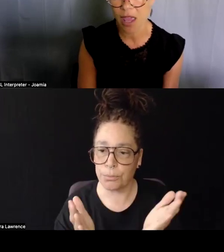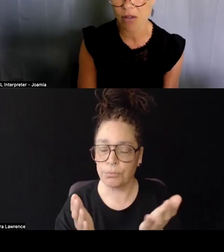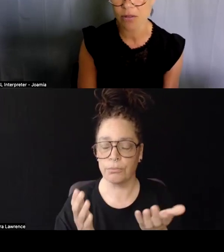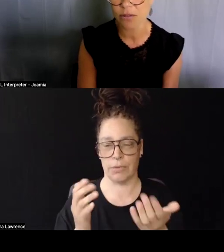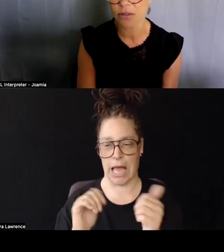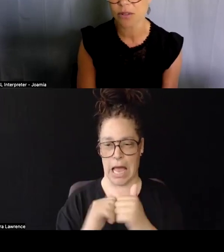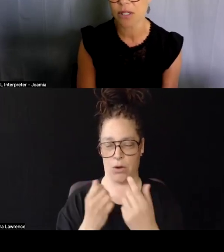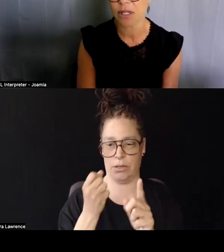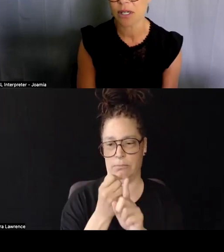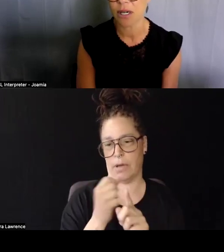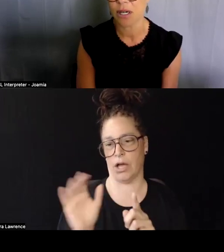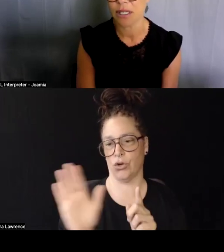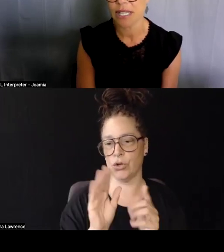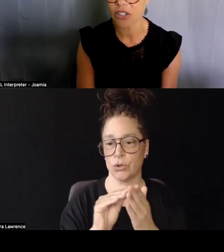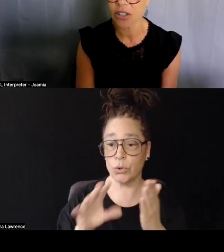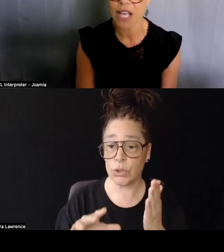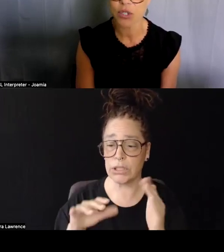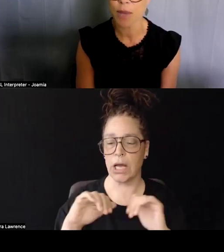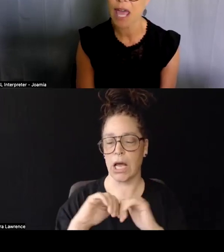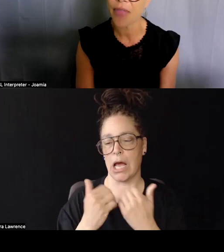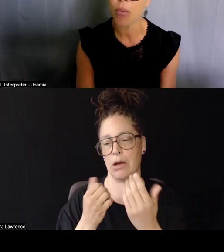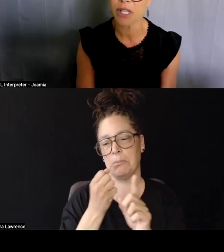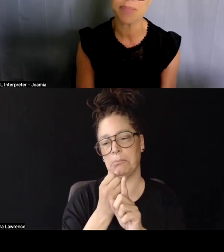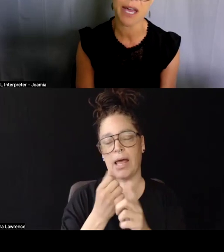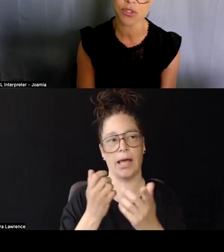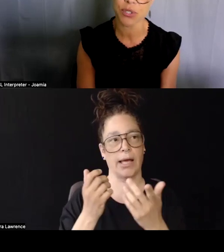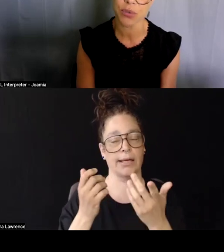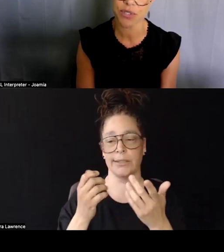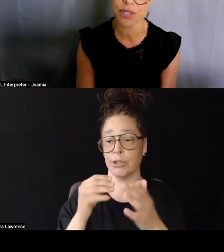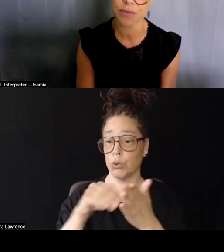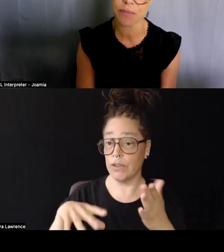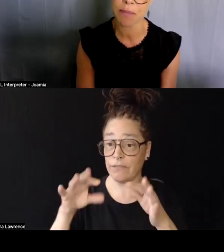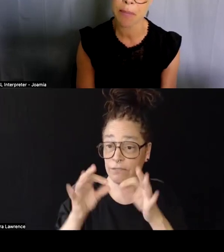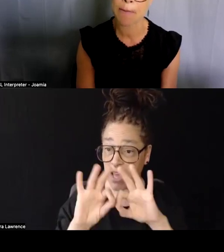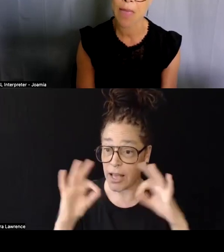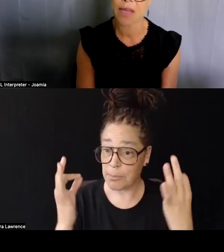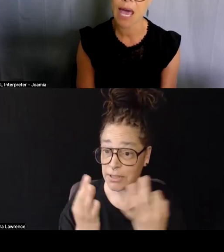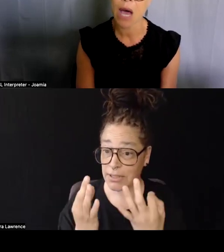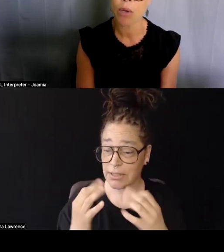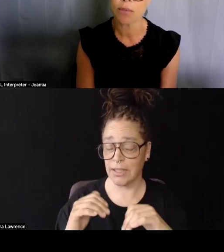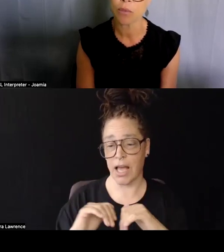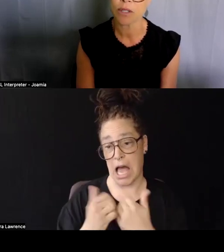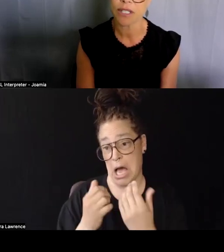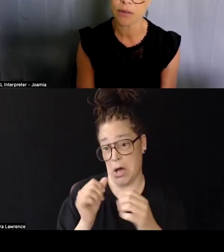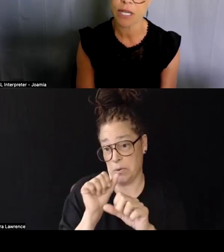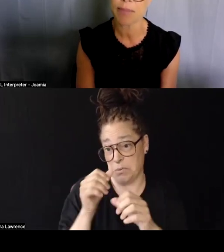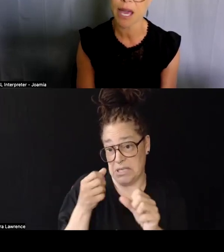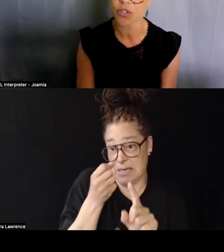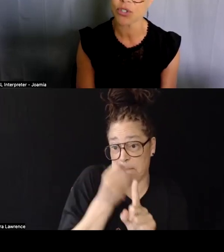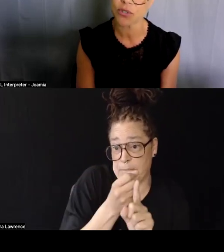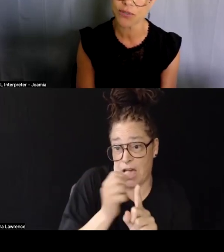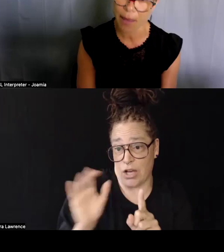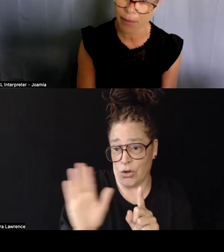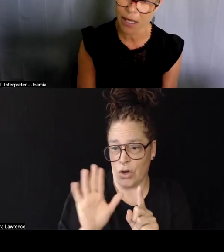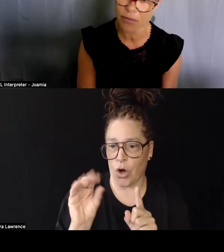you make in your classroom, and how that will impact your students, and how it will impact